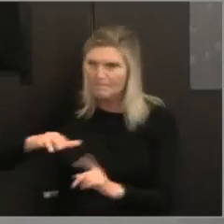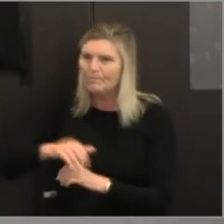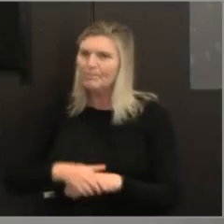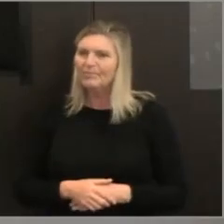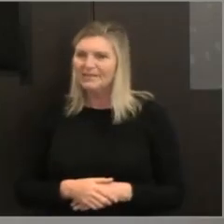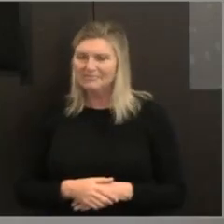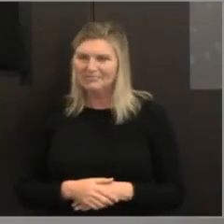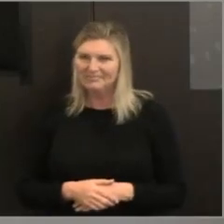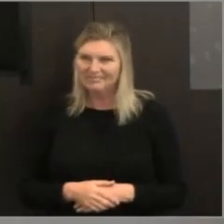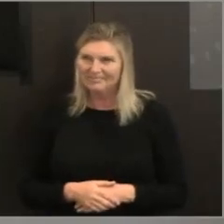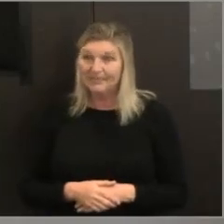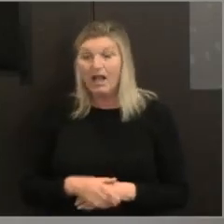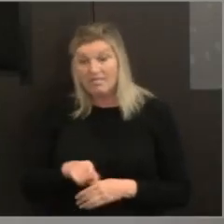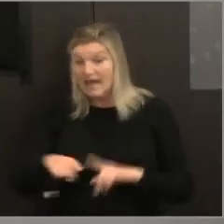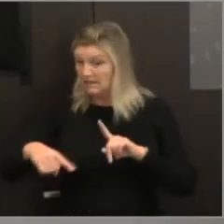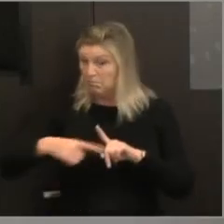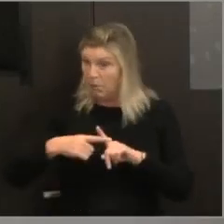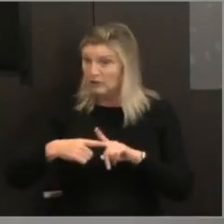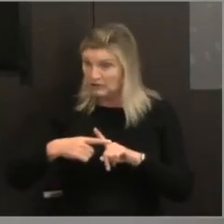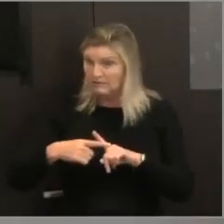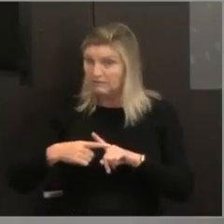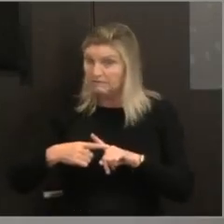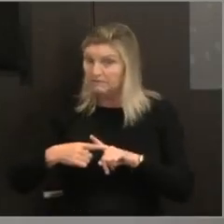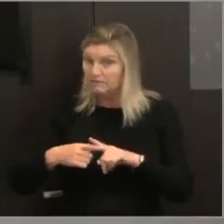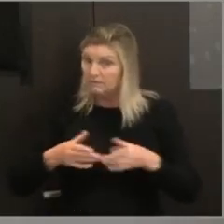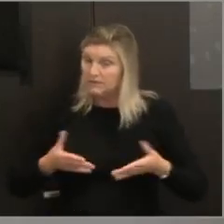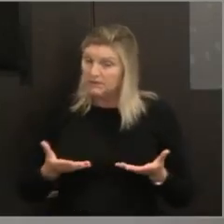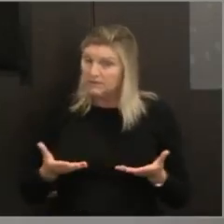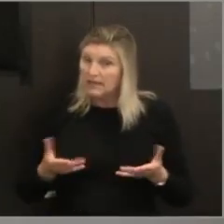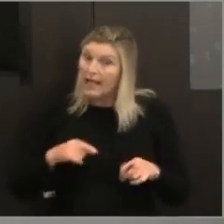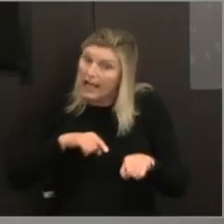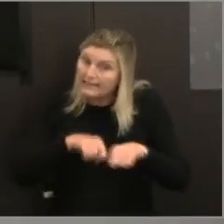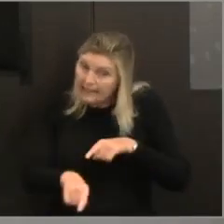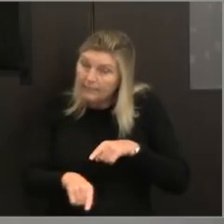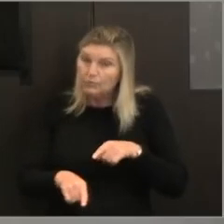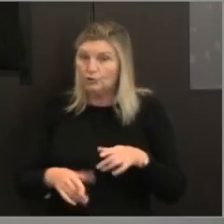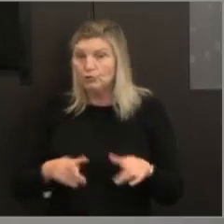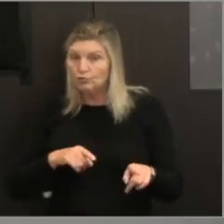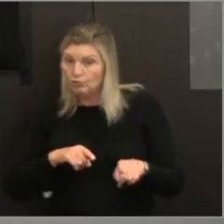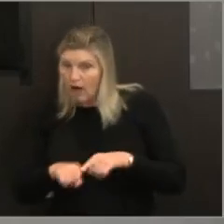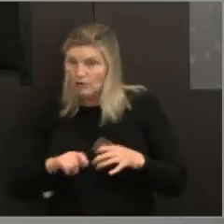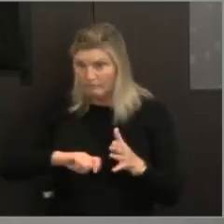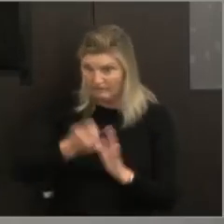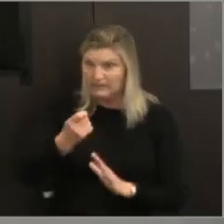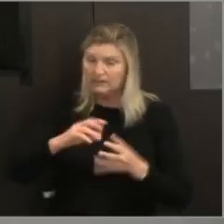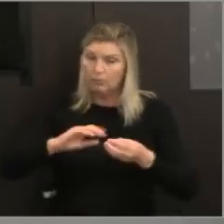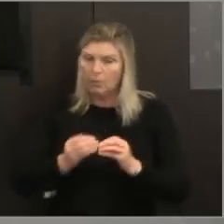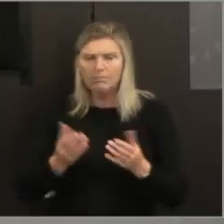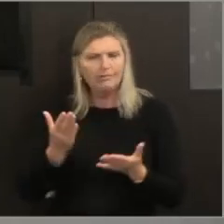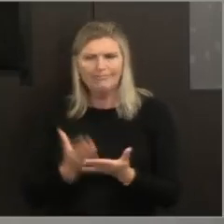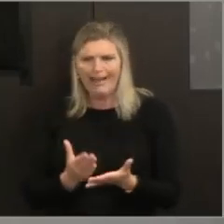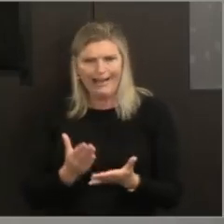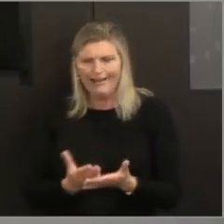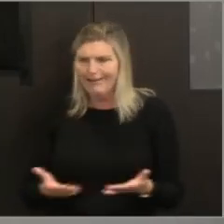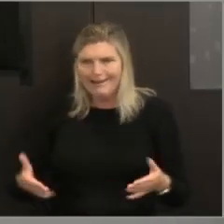initiative entered into by iwi and officials of Oranga Tamariki with good intent, they do not address